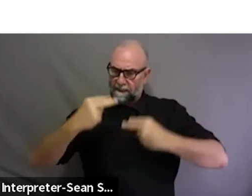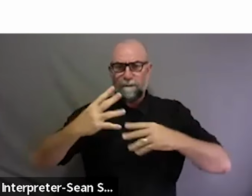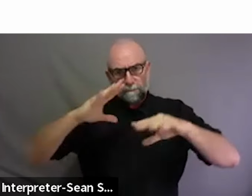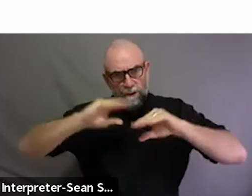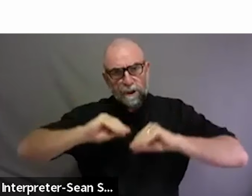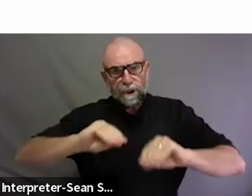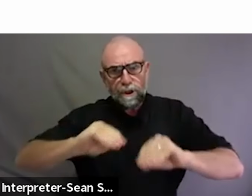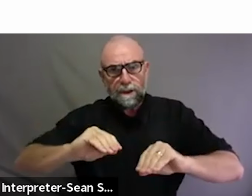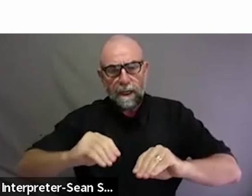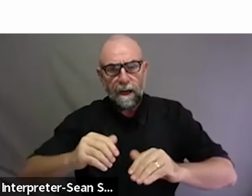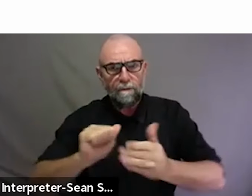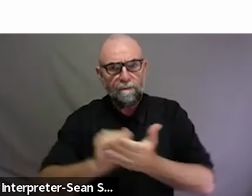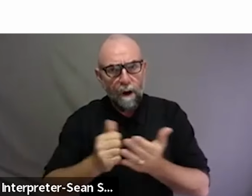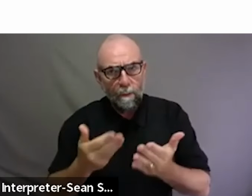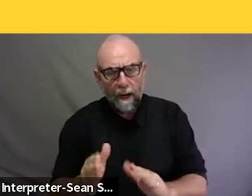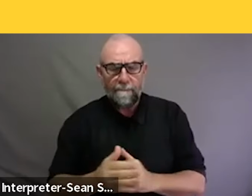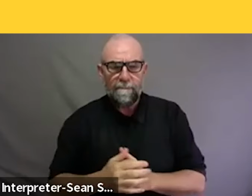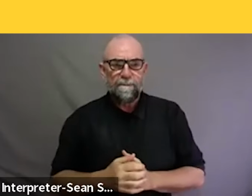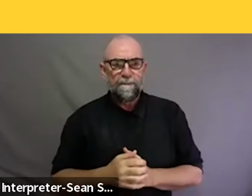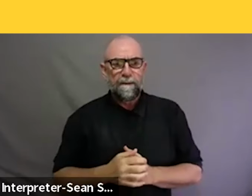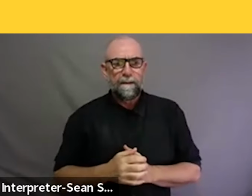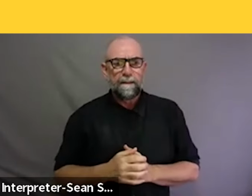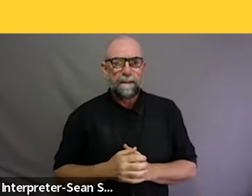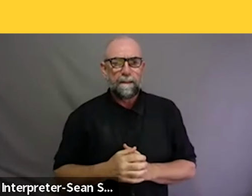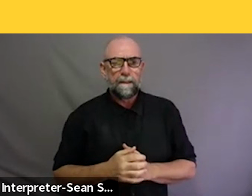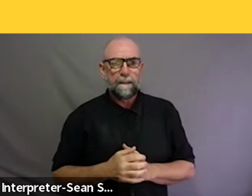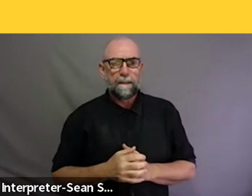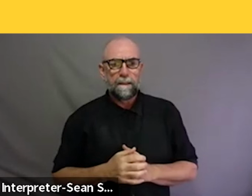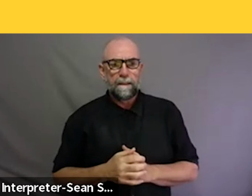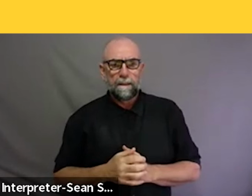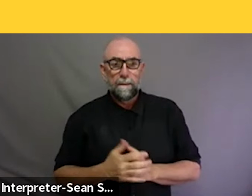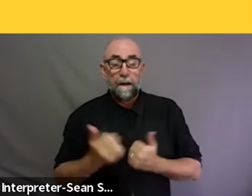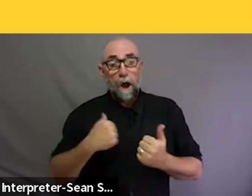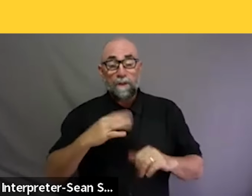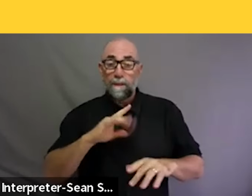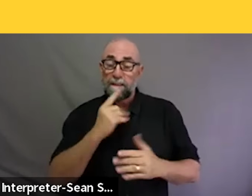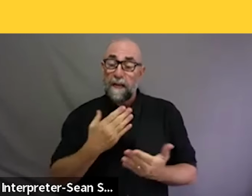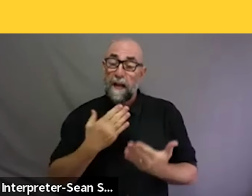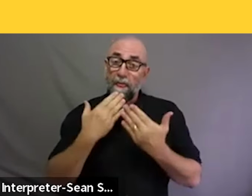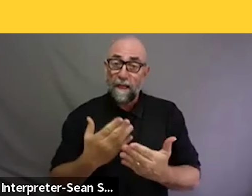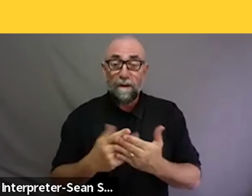time. So thanks for your attention.